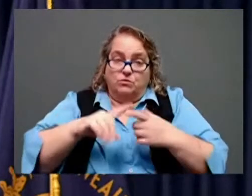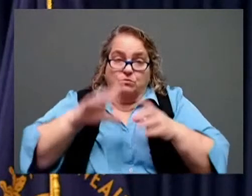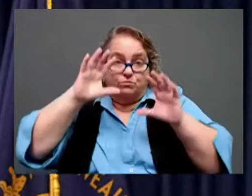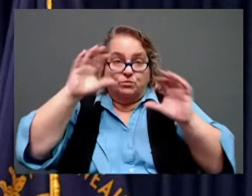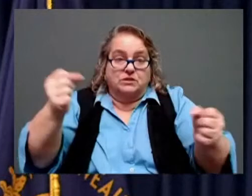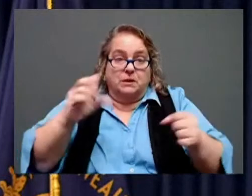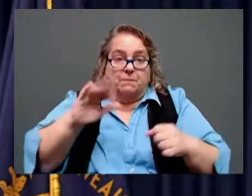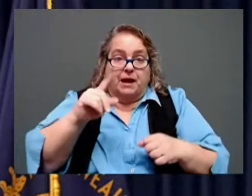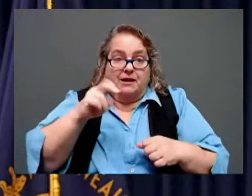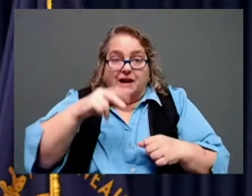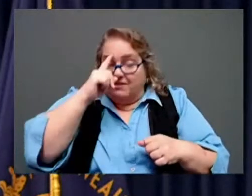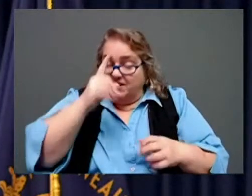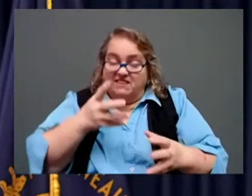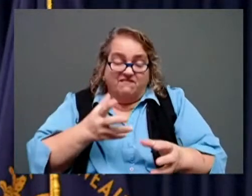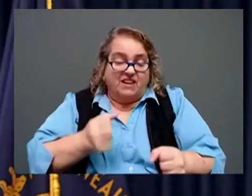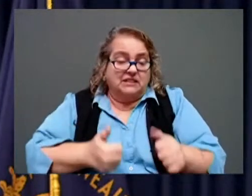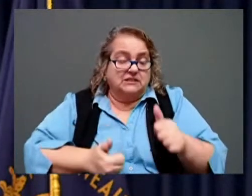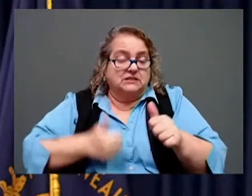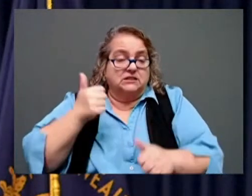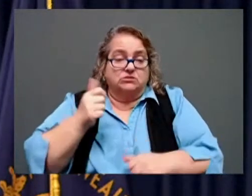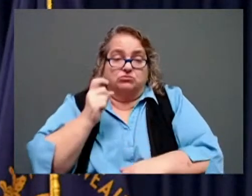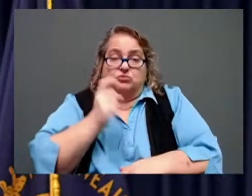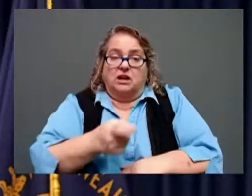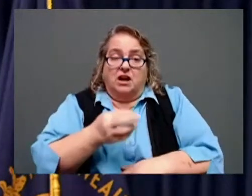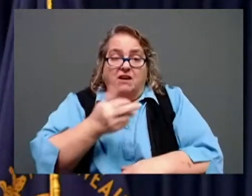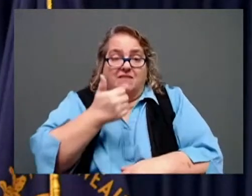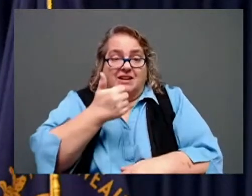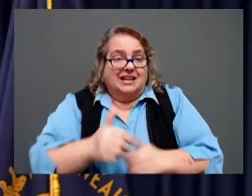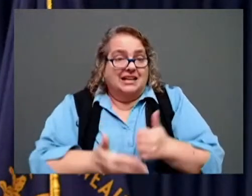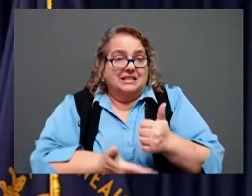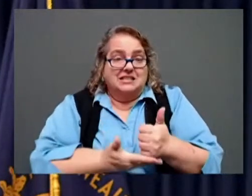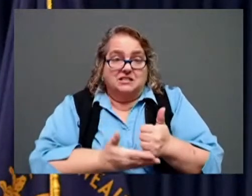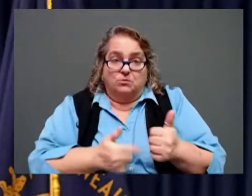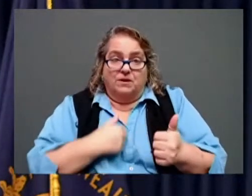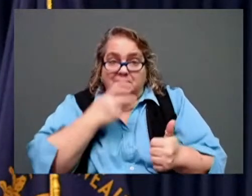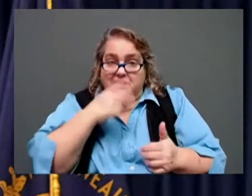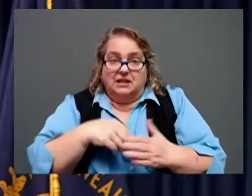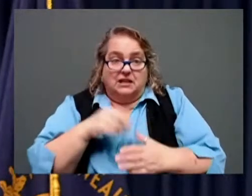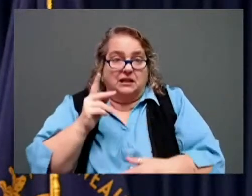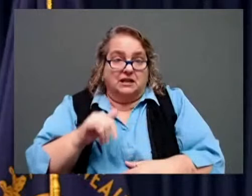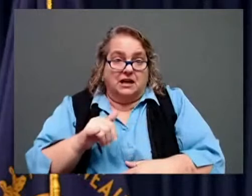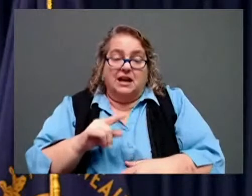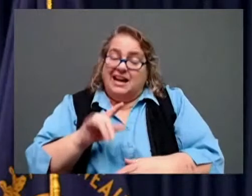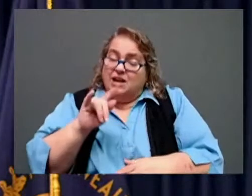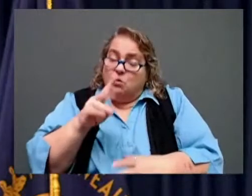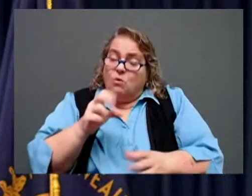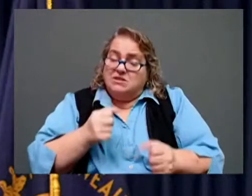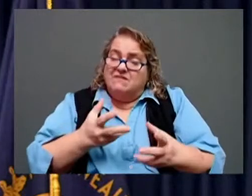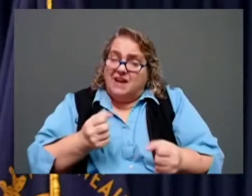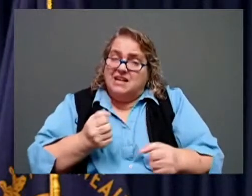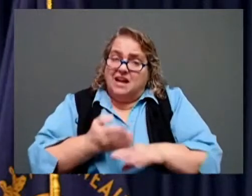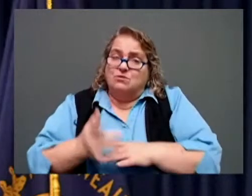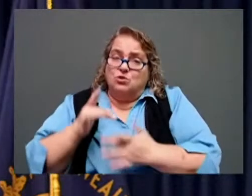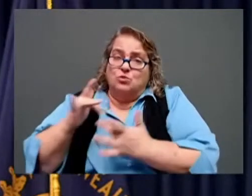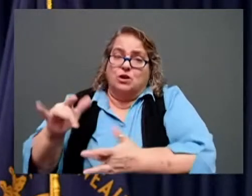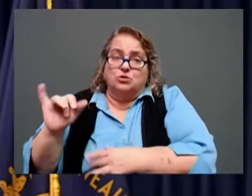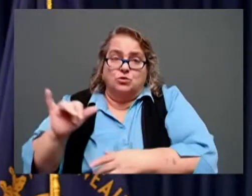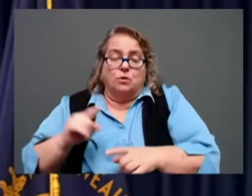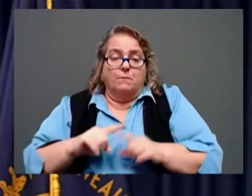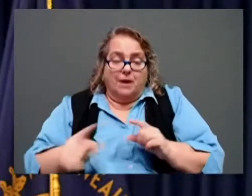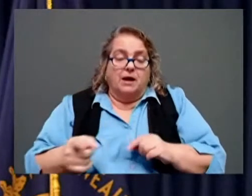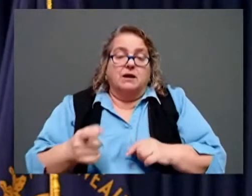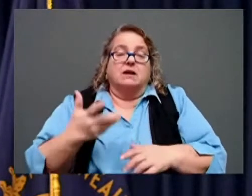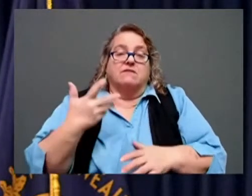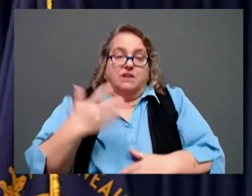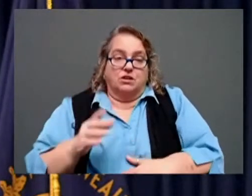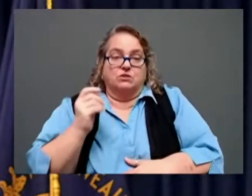of individual assistance, at least we've seen in Kentucky, though it was fast after the tornadoes too. It's initially for 5 counties. Those are the ones that FEMA